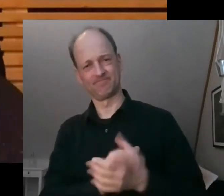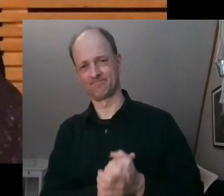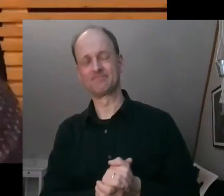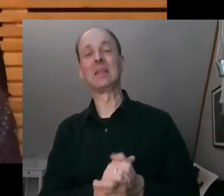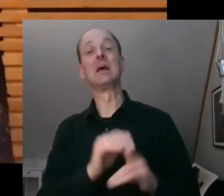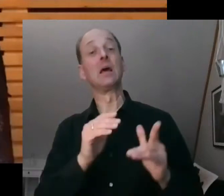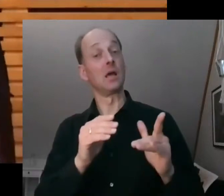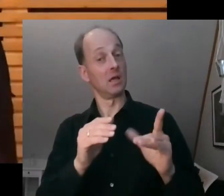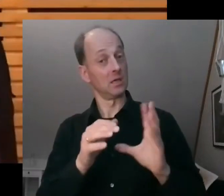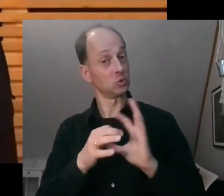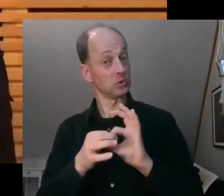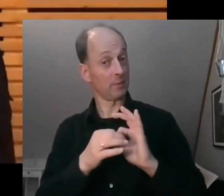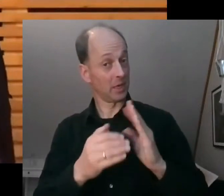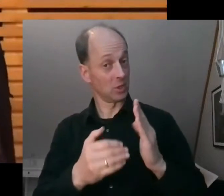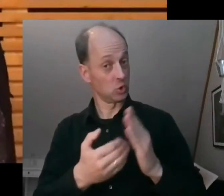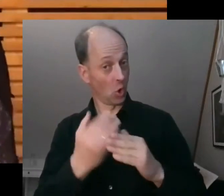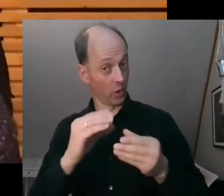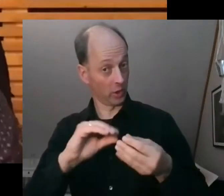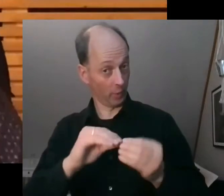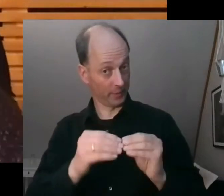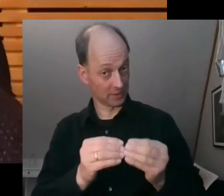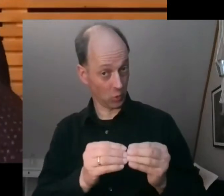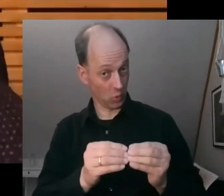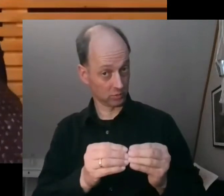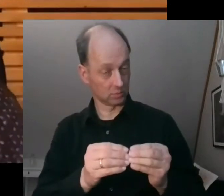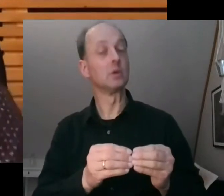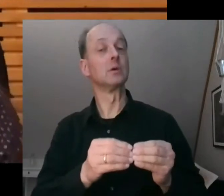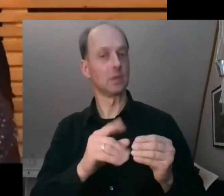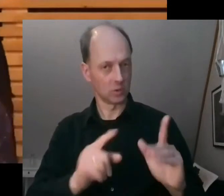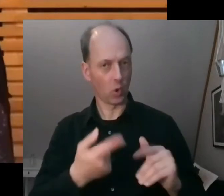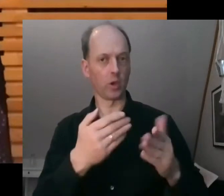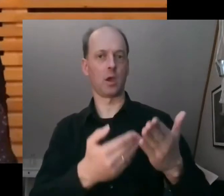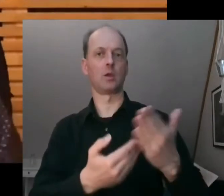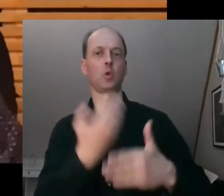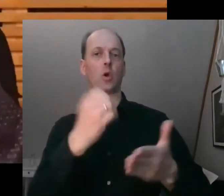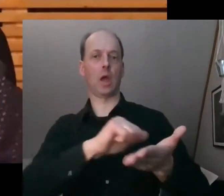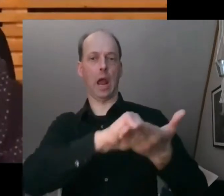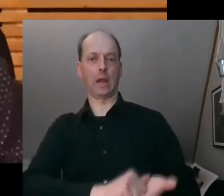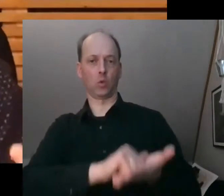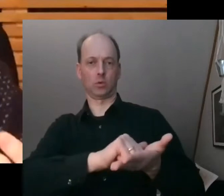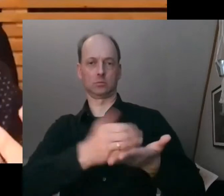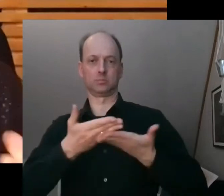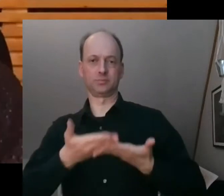needs to be presented in a new combination to be more impressive.